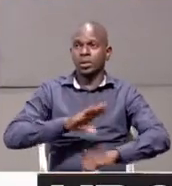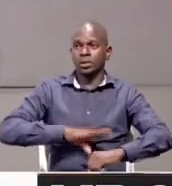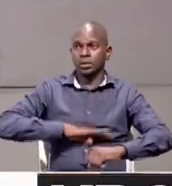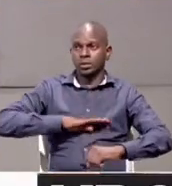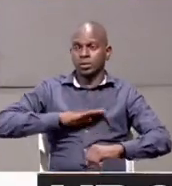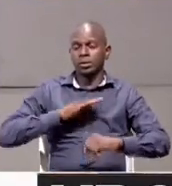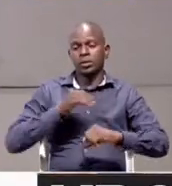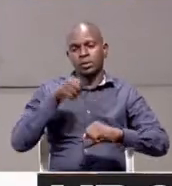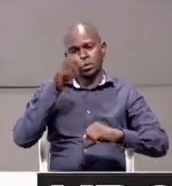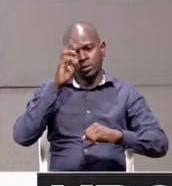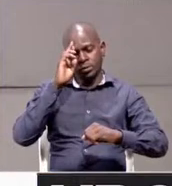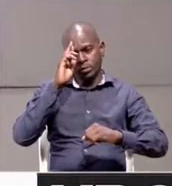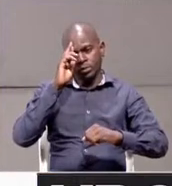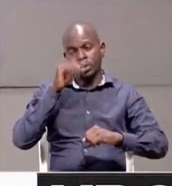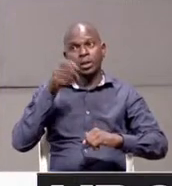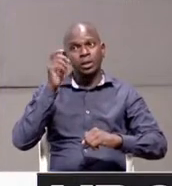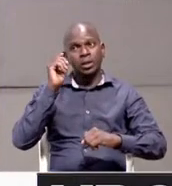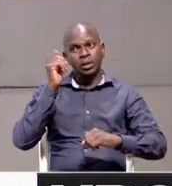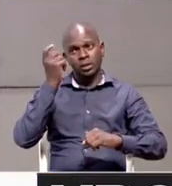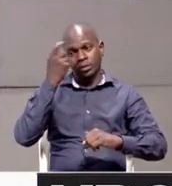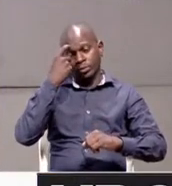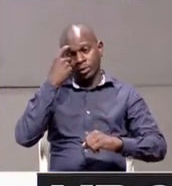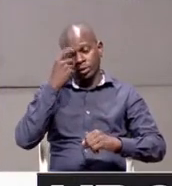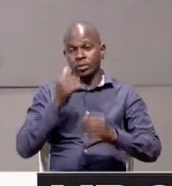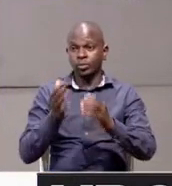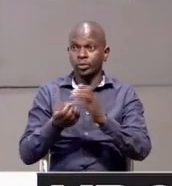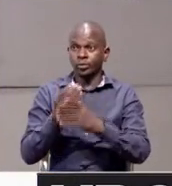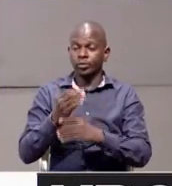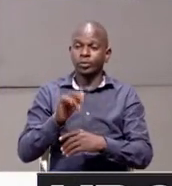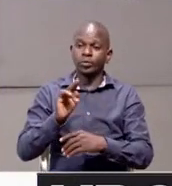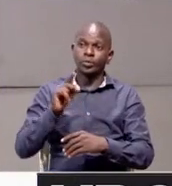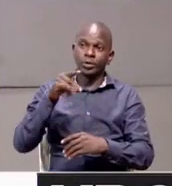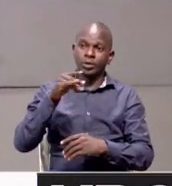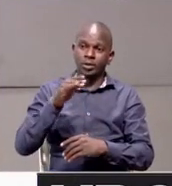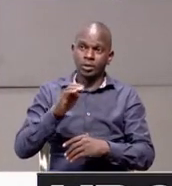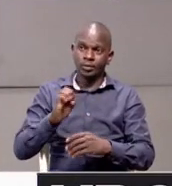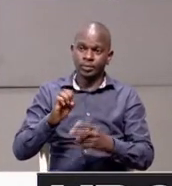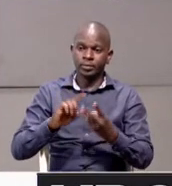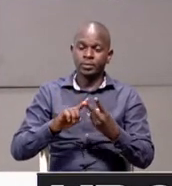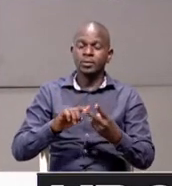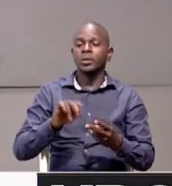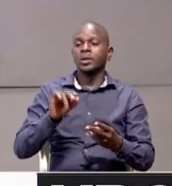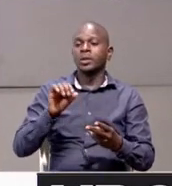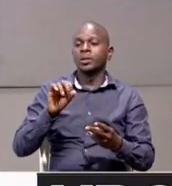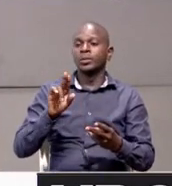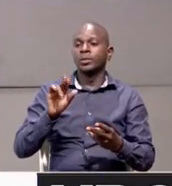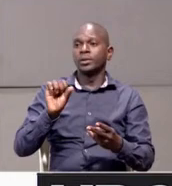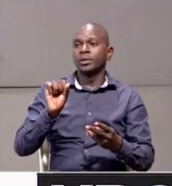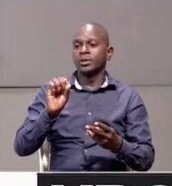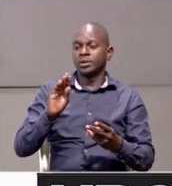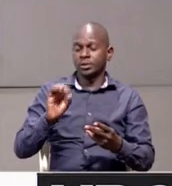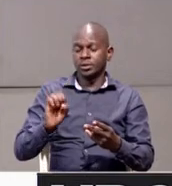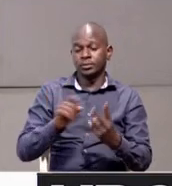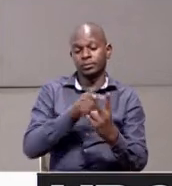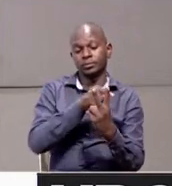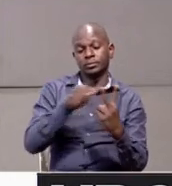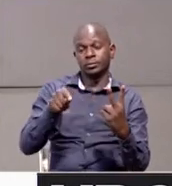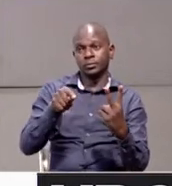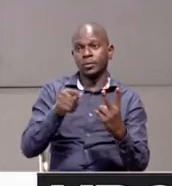in place UPE. The universal primary education, universal secondary education. These are